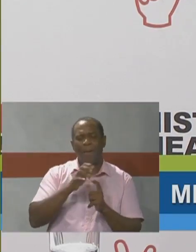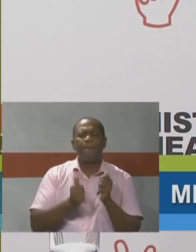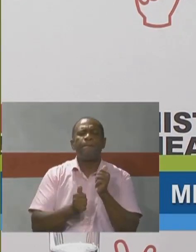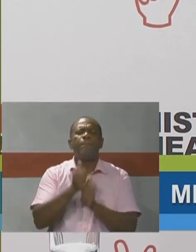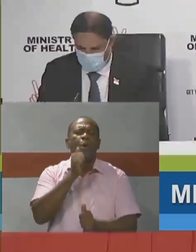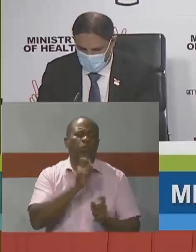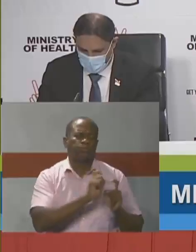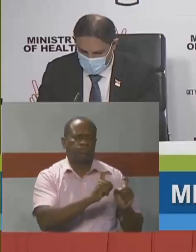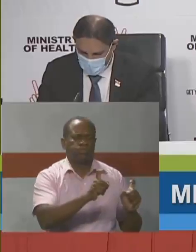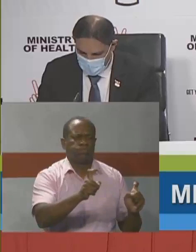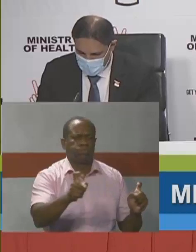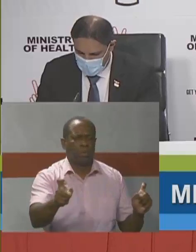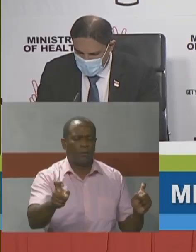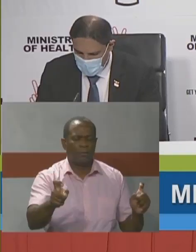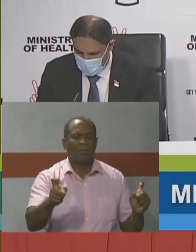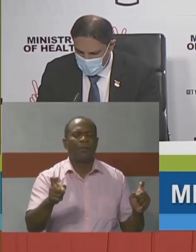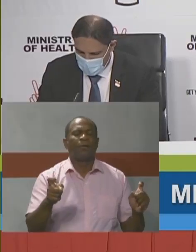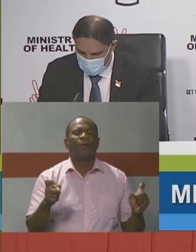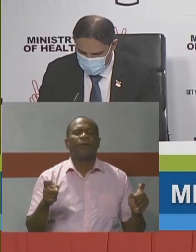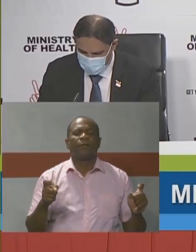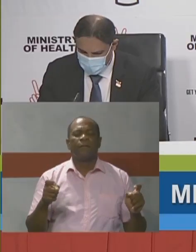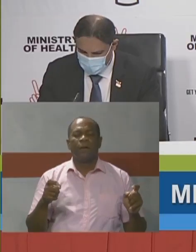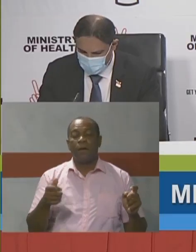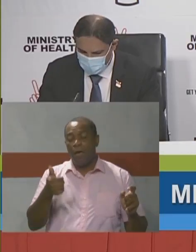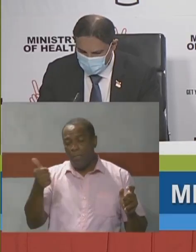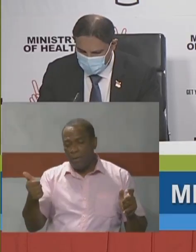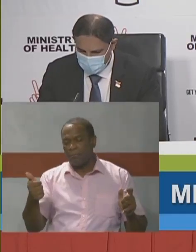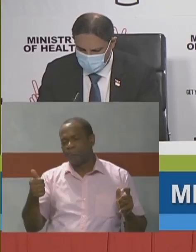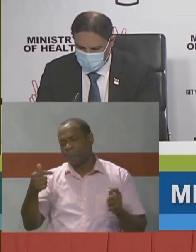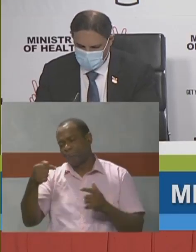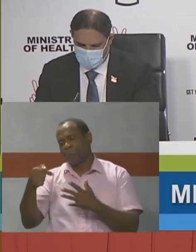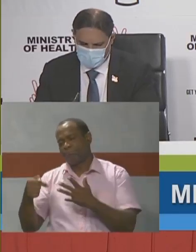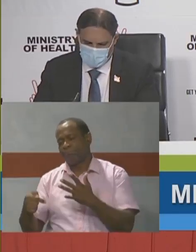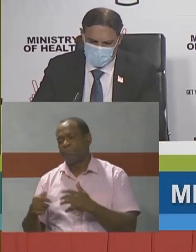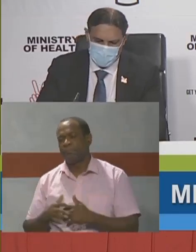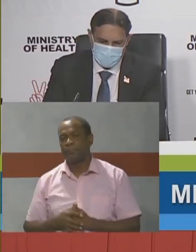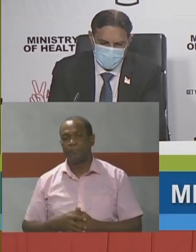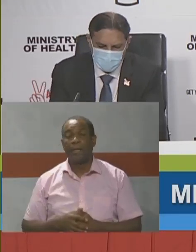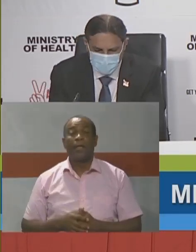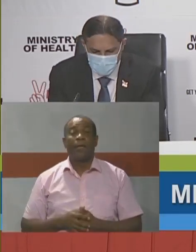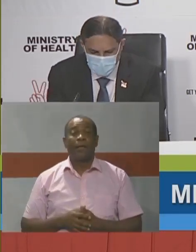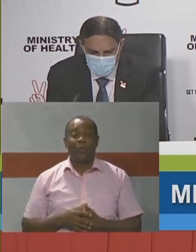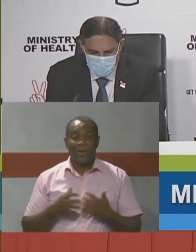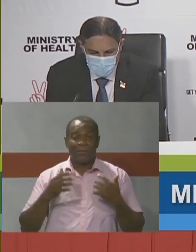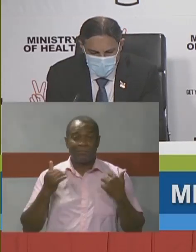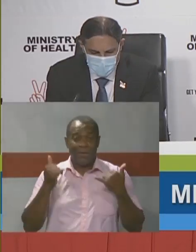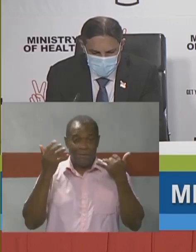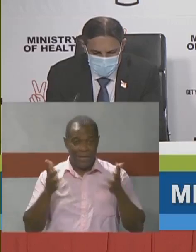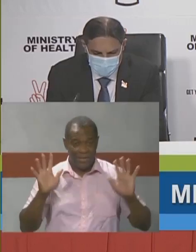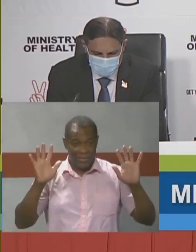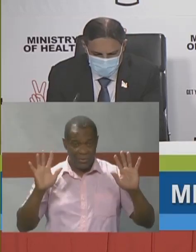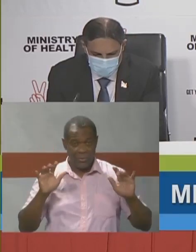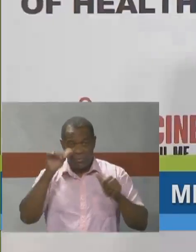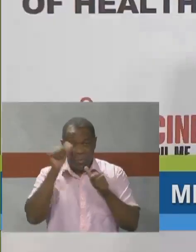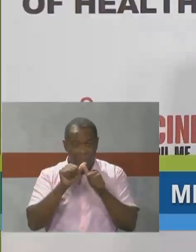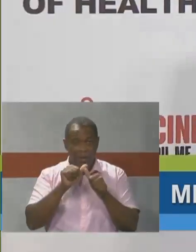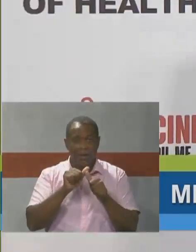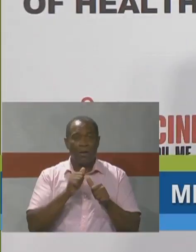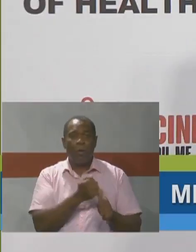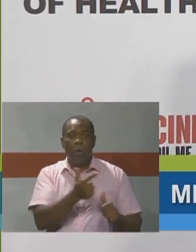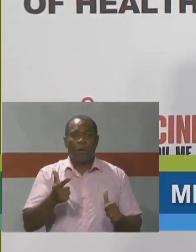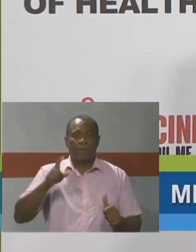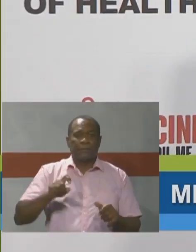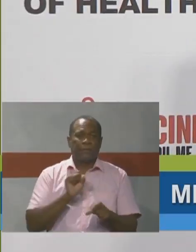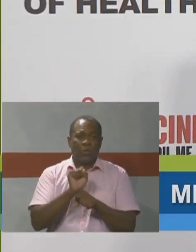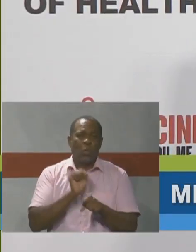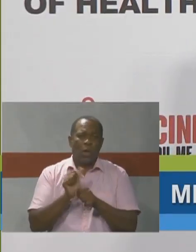much. Ladies and gentlemen, we have come to the end of today's media conference. Please remember that we must all work together to reduce